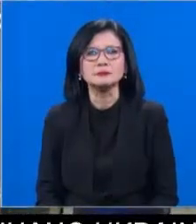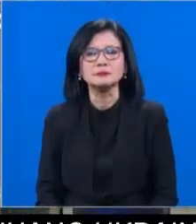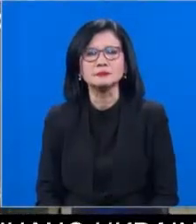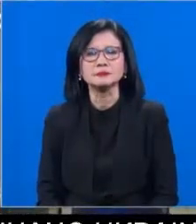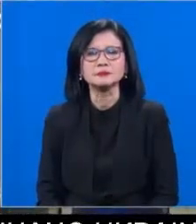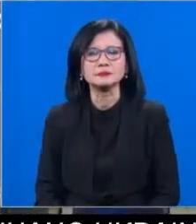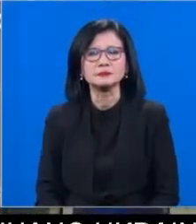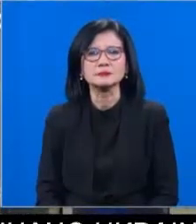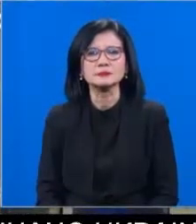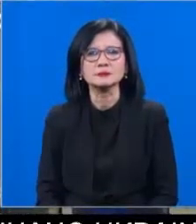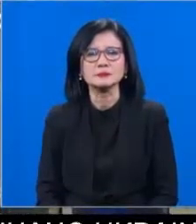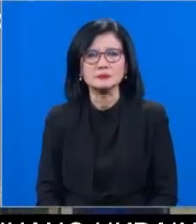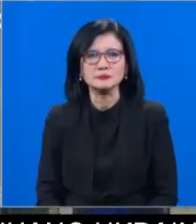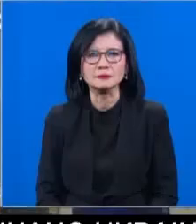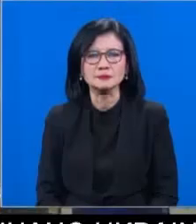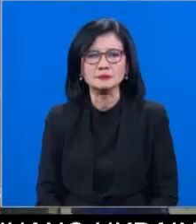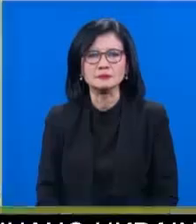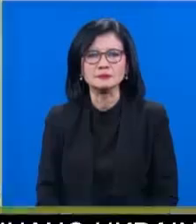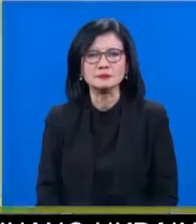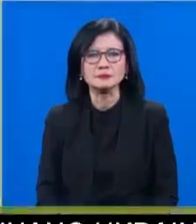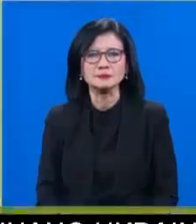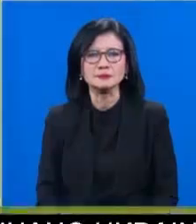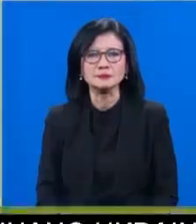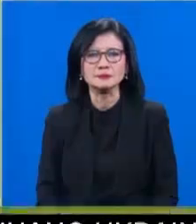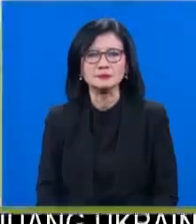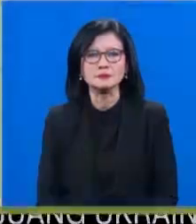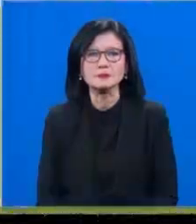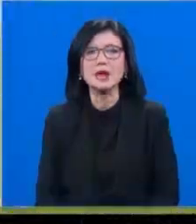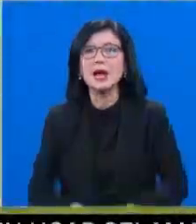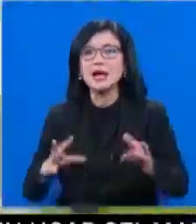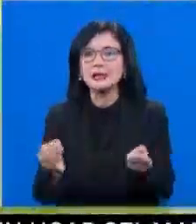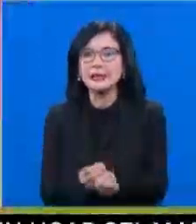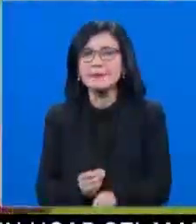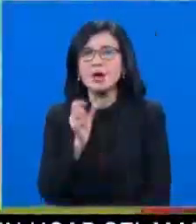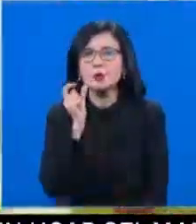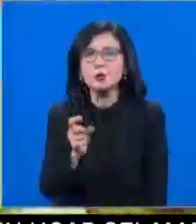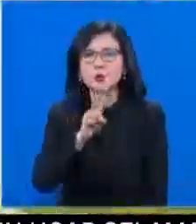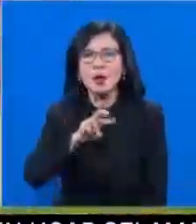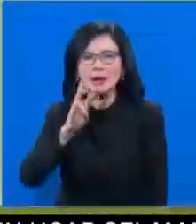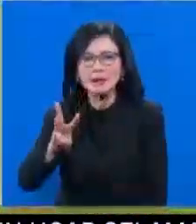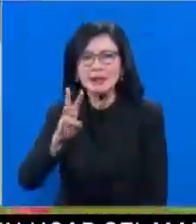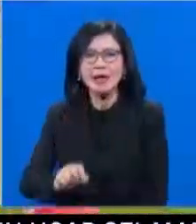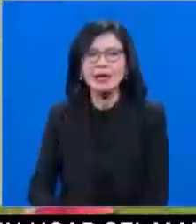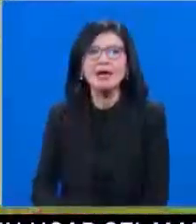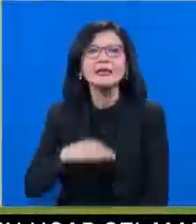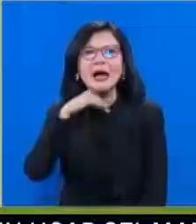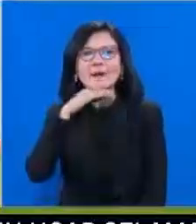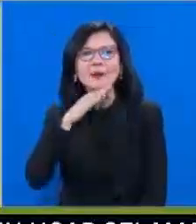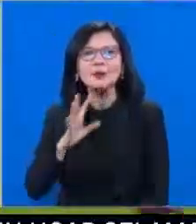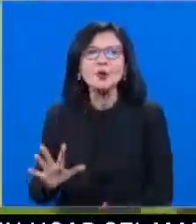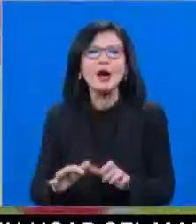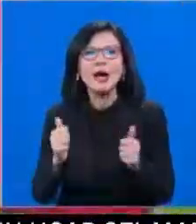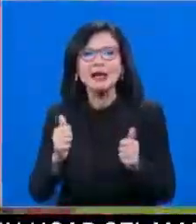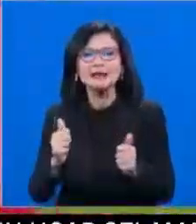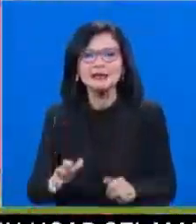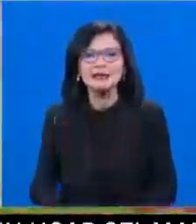of the first half, this is the goal that decide the match. Timnas U23 yang berhasil menjadi runner-up grup A tinggal menunggu hasil pertandingan grup